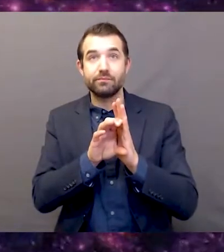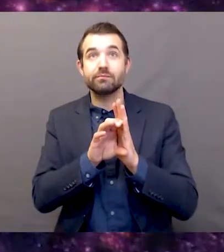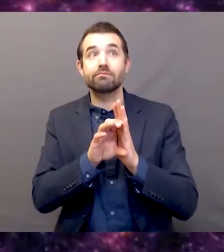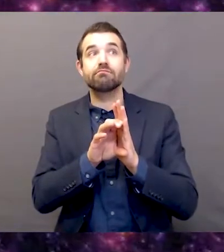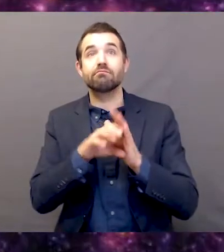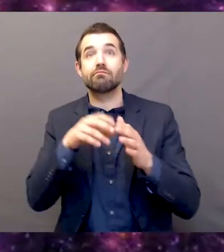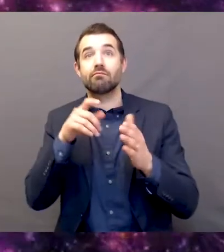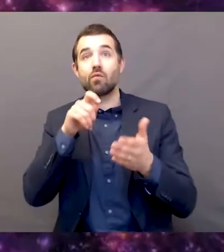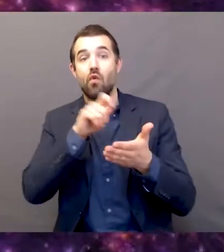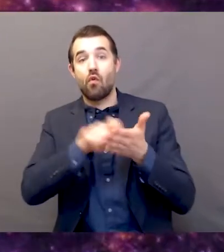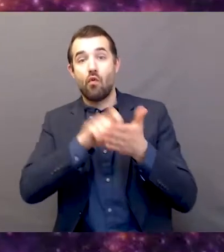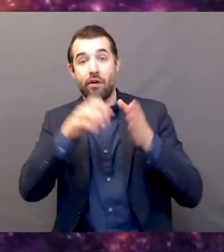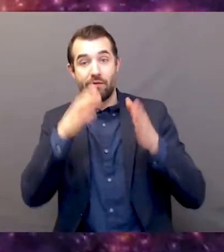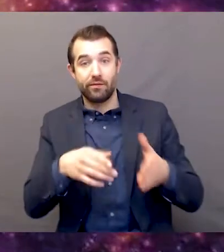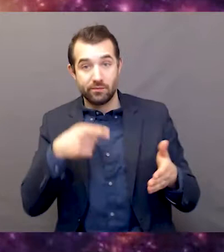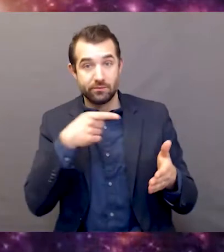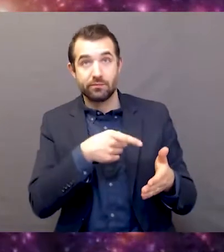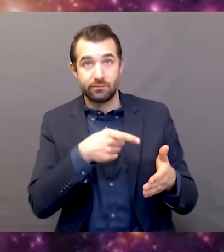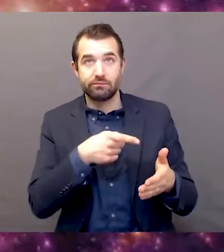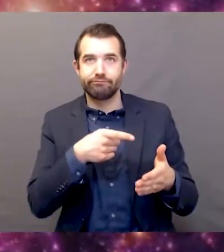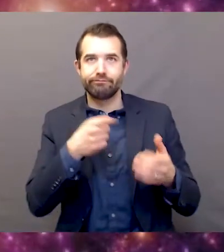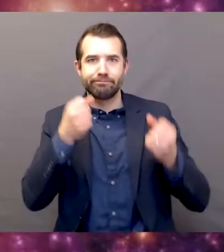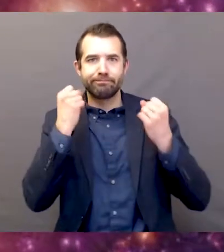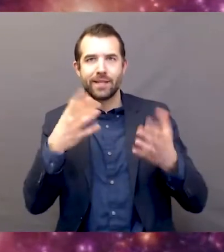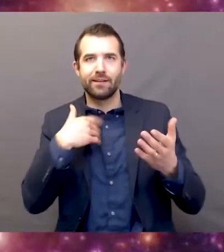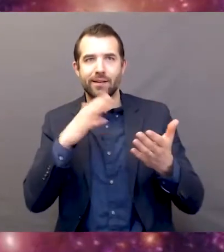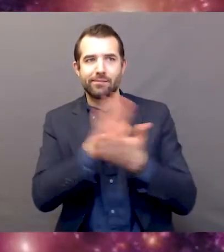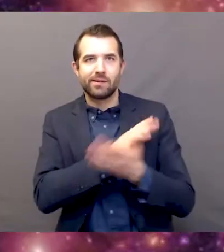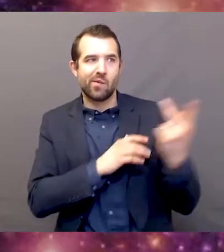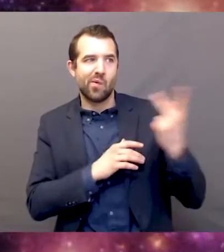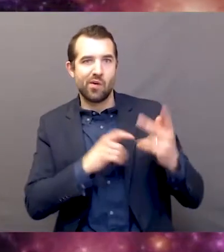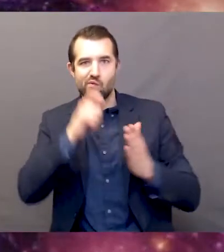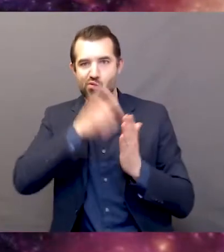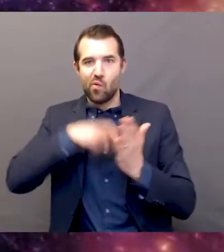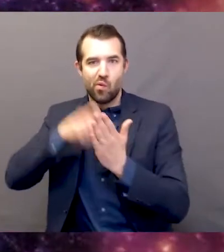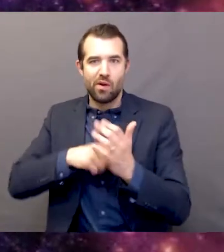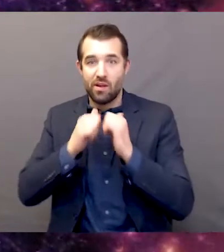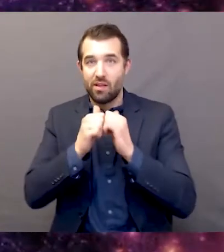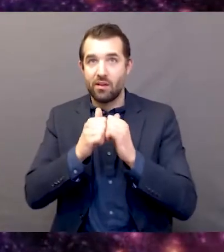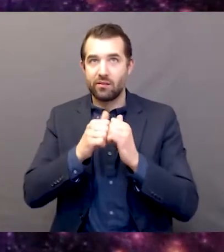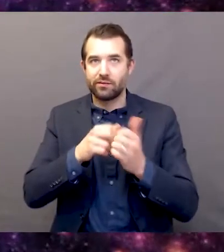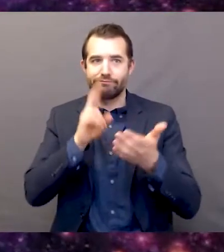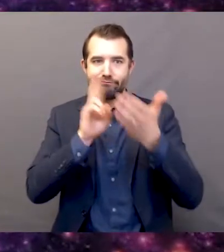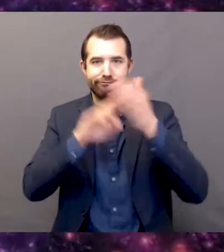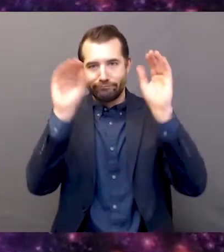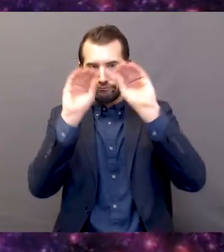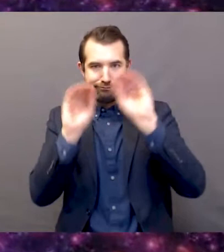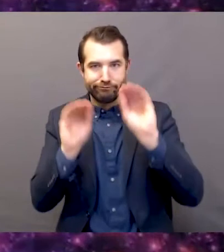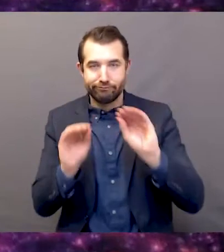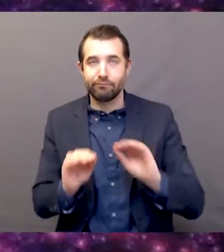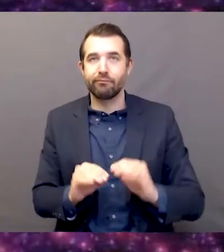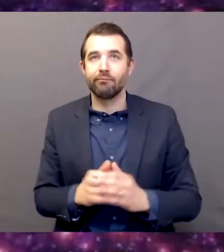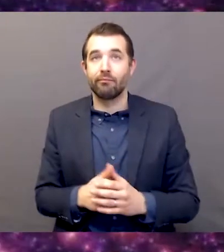whose names of authors proportional to the number of papers that I've co-authored with them. My closest collaborator for almost 50